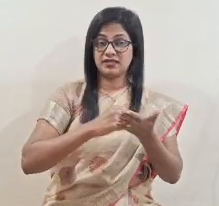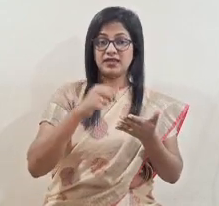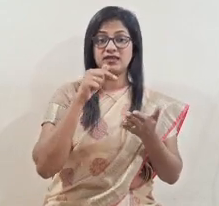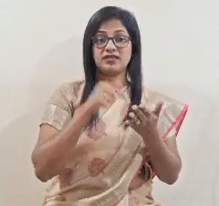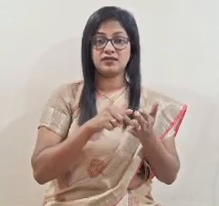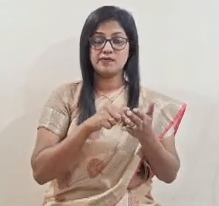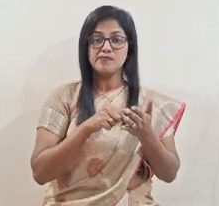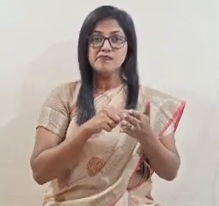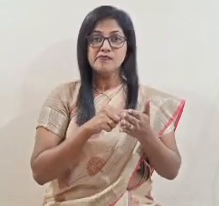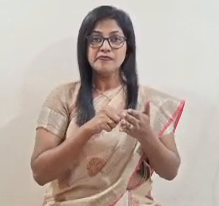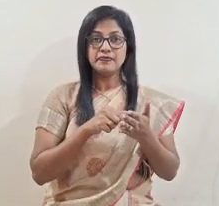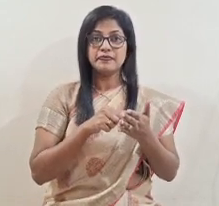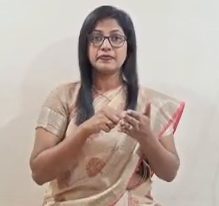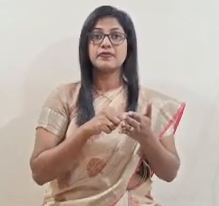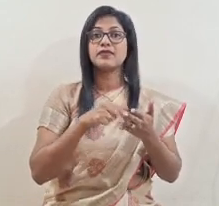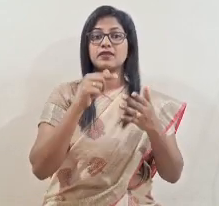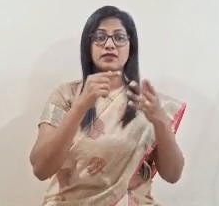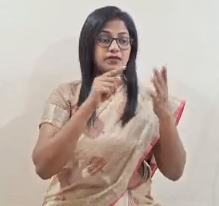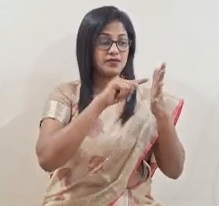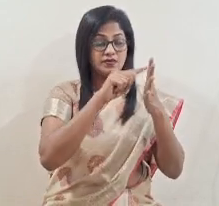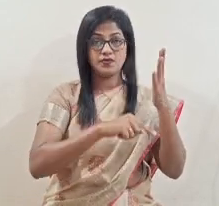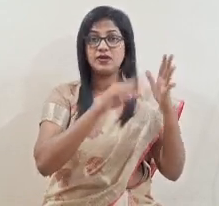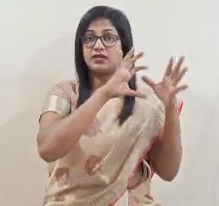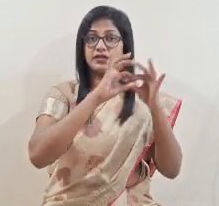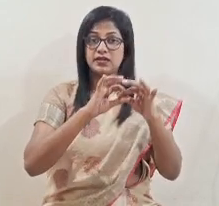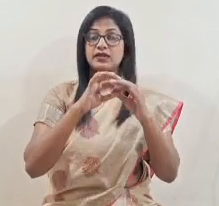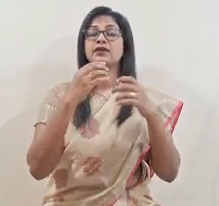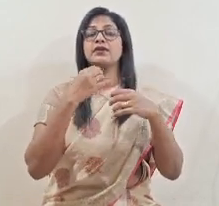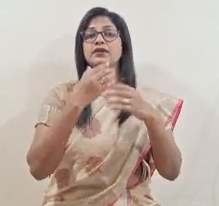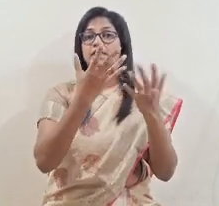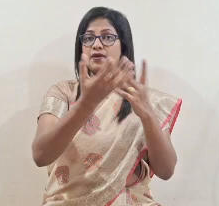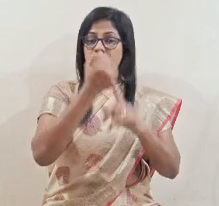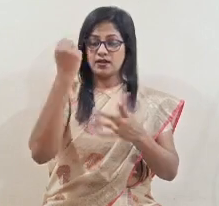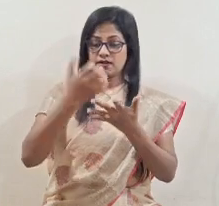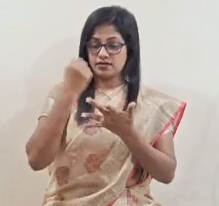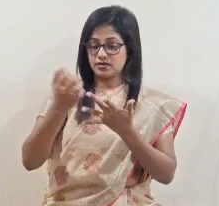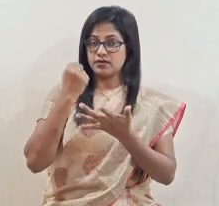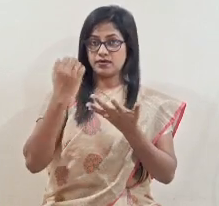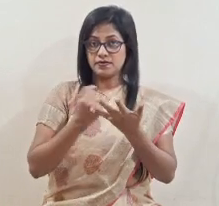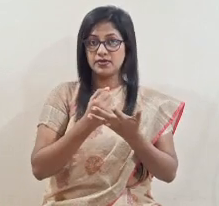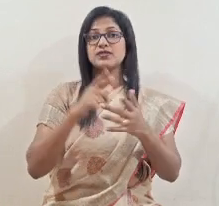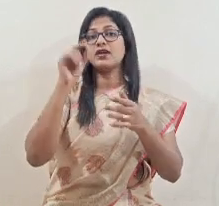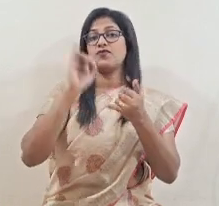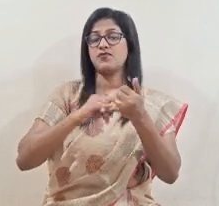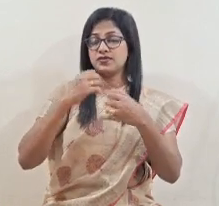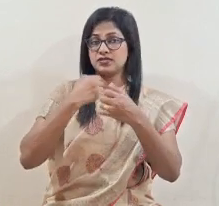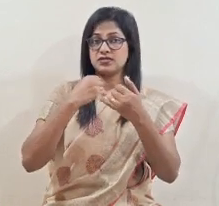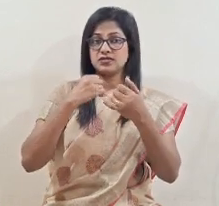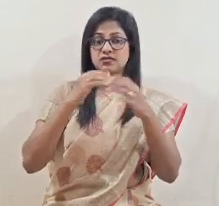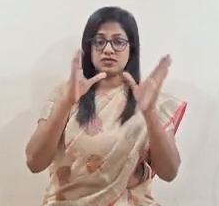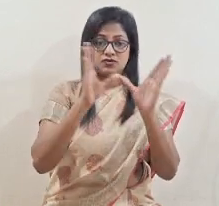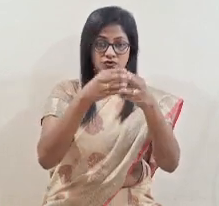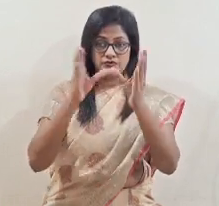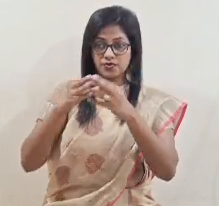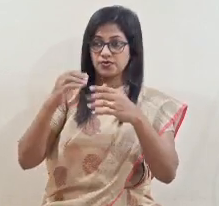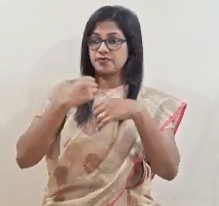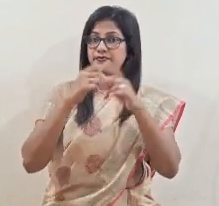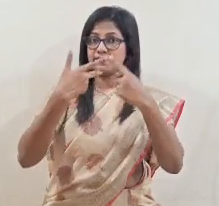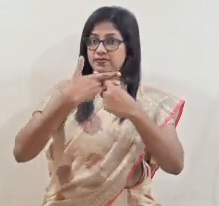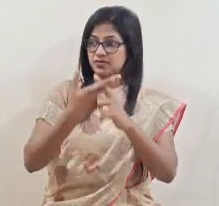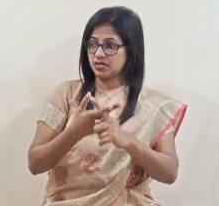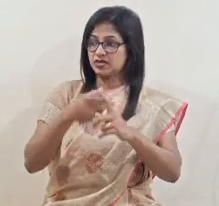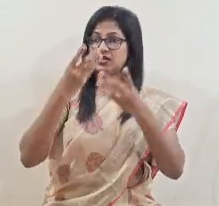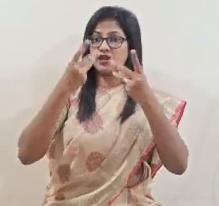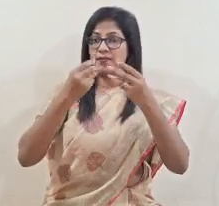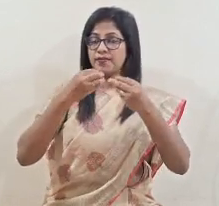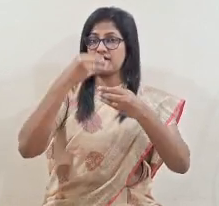should be collected for those 5 parameters. The LOS categories should be set. Ranking should be given, and